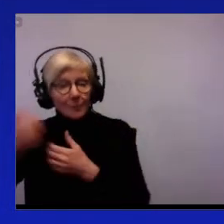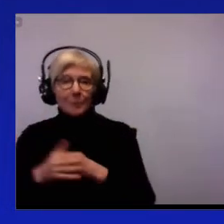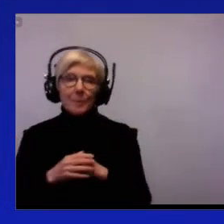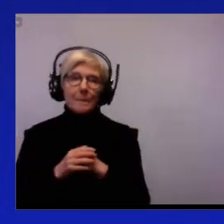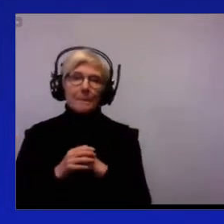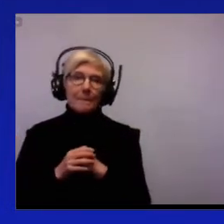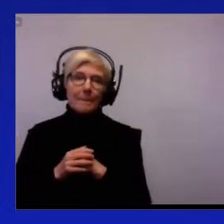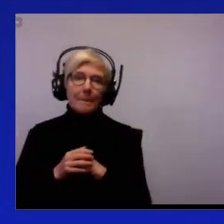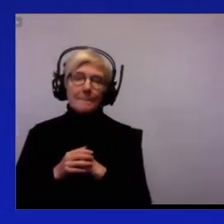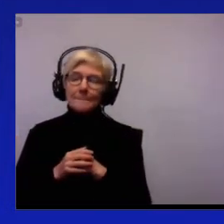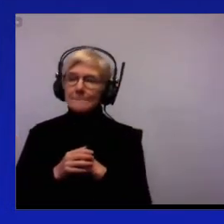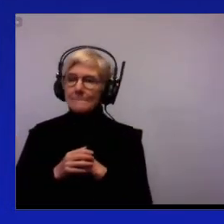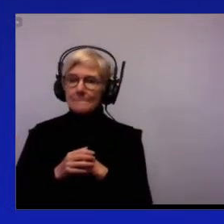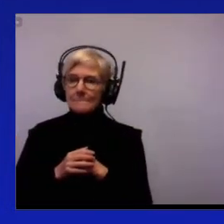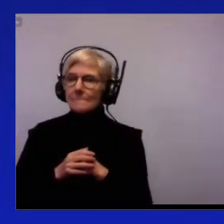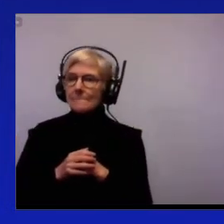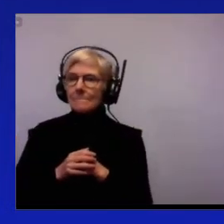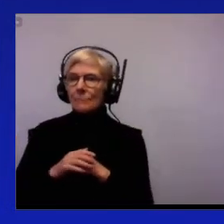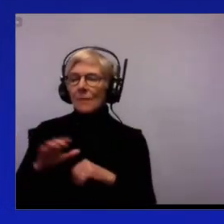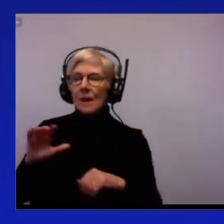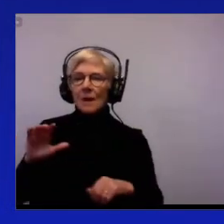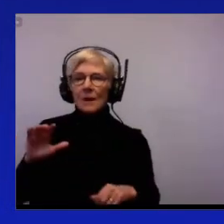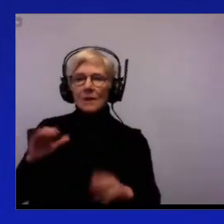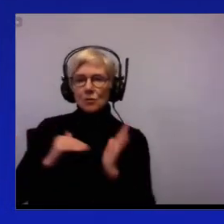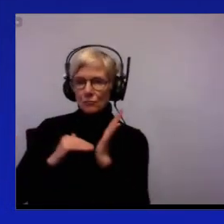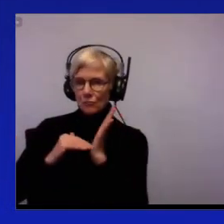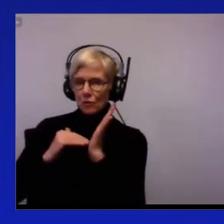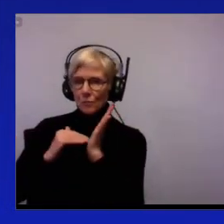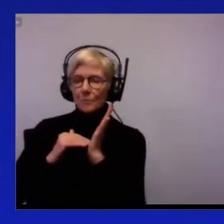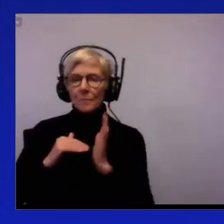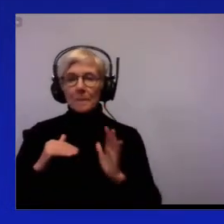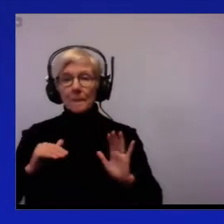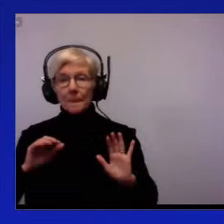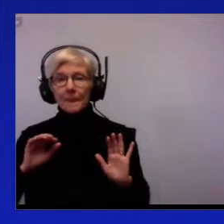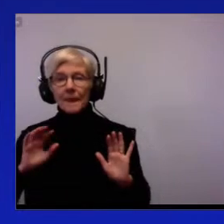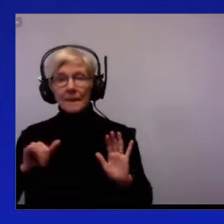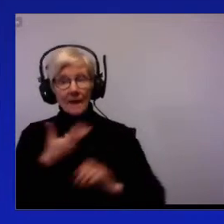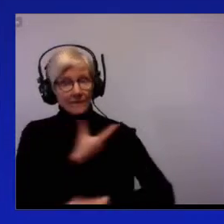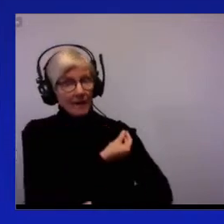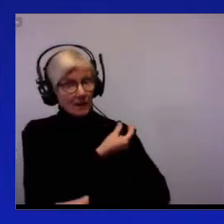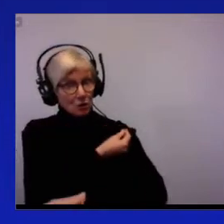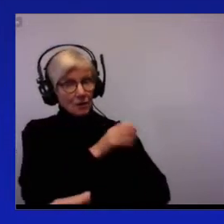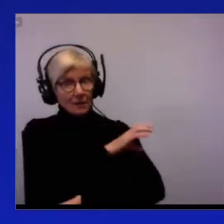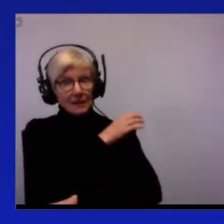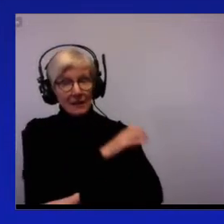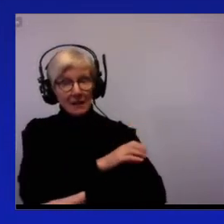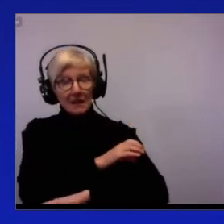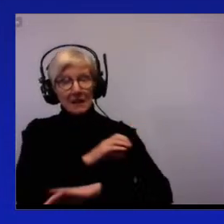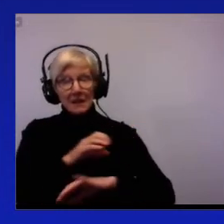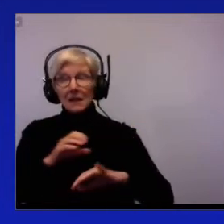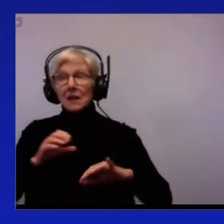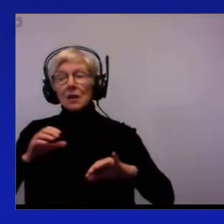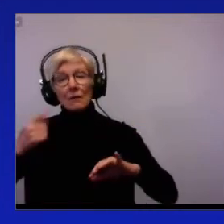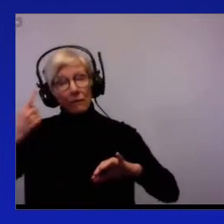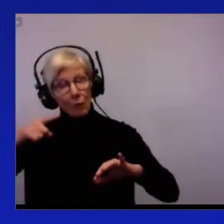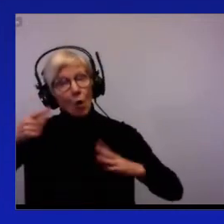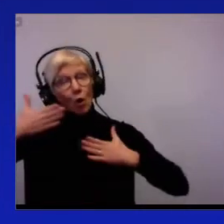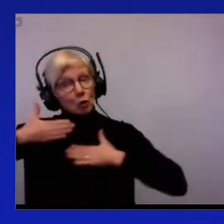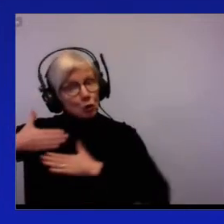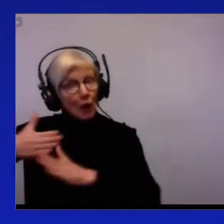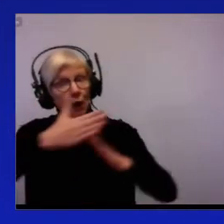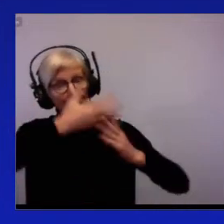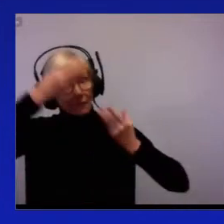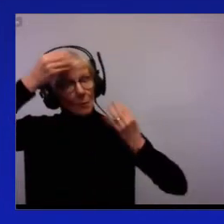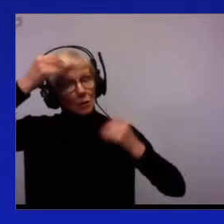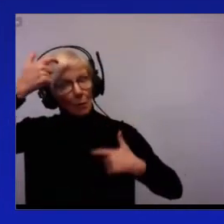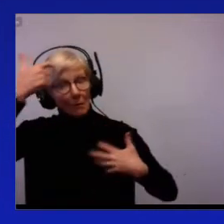I don't think that we have seen the vaccination site as a place to provide information about mental health.